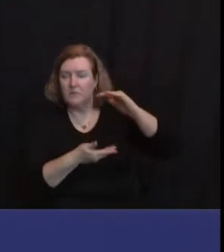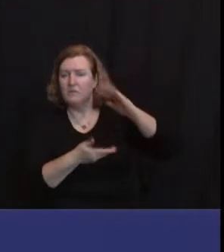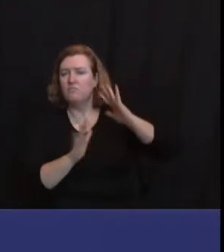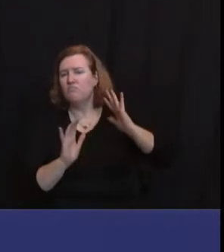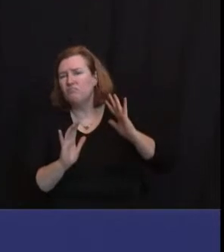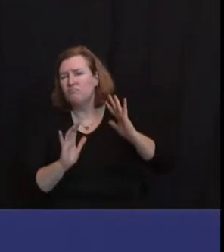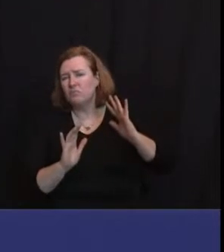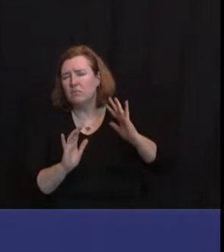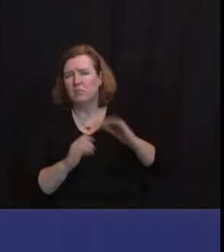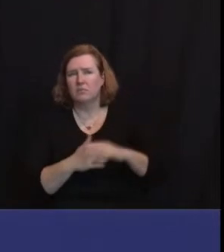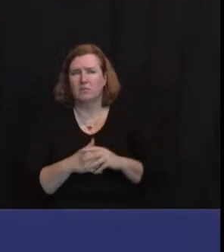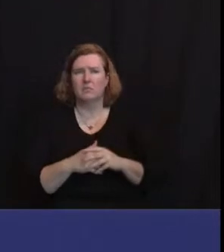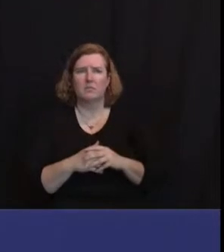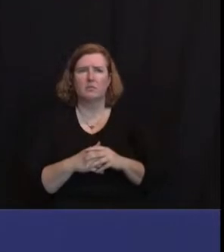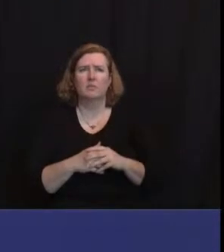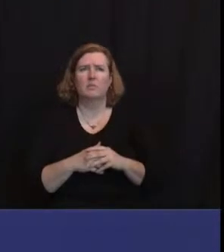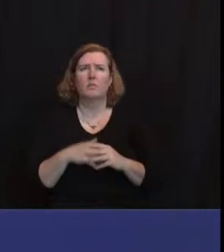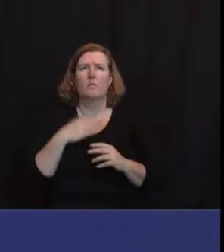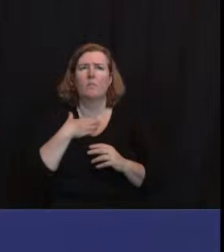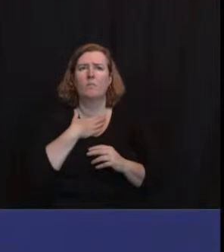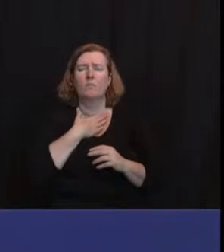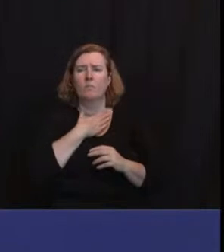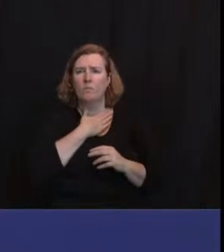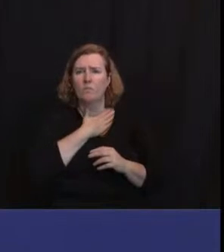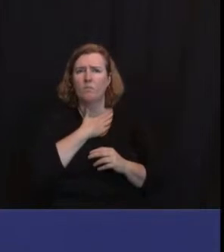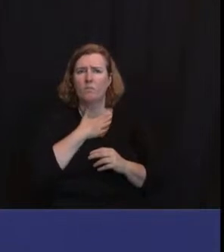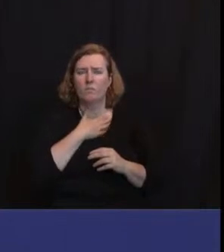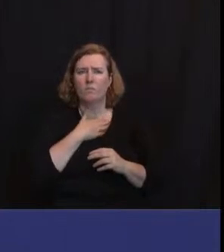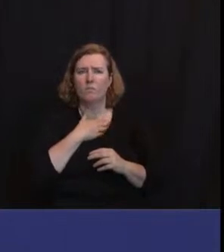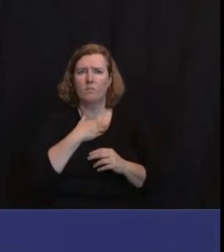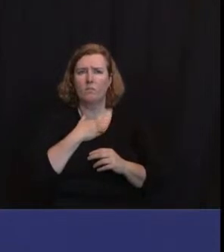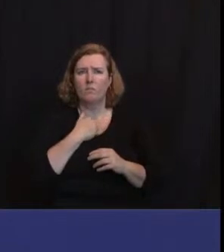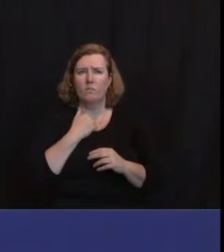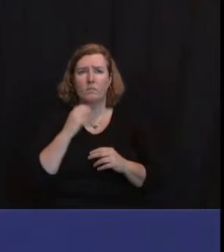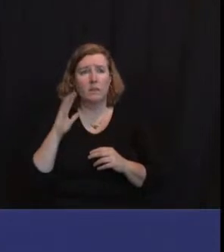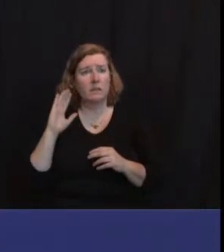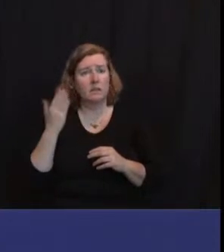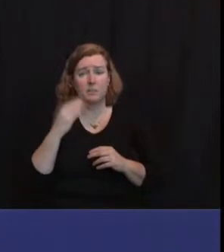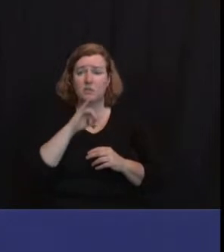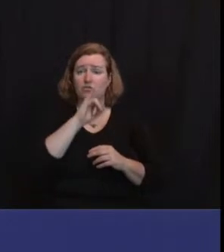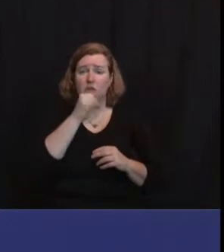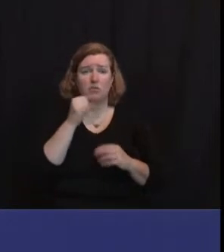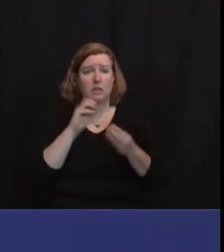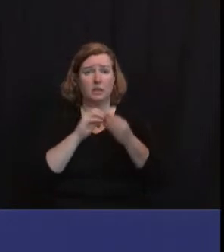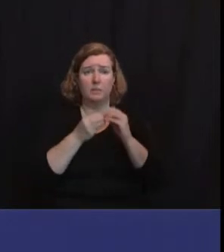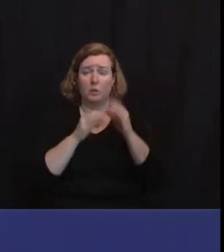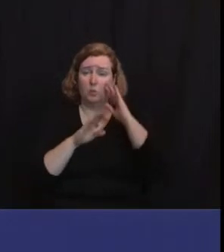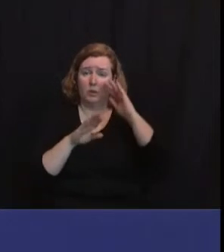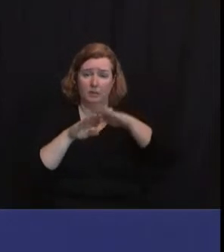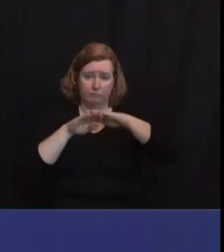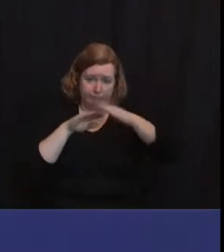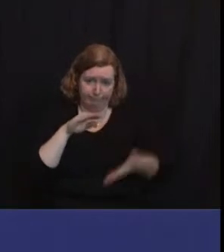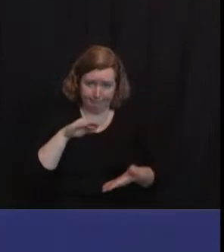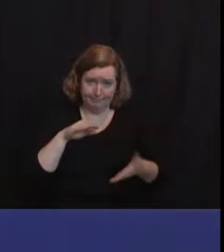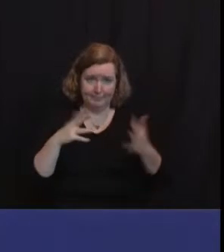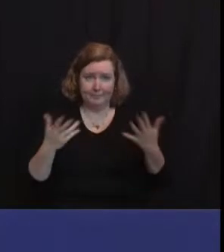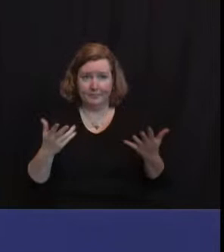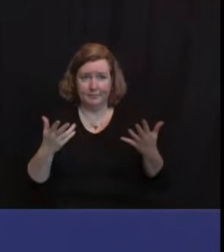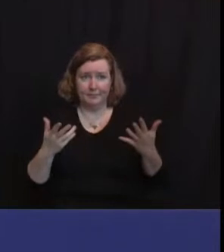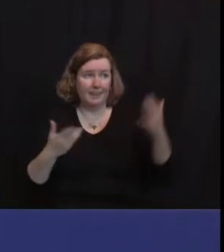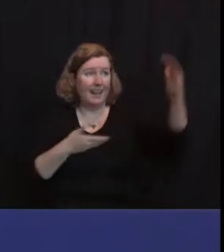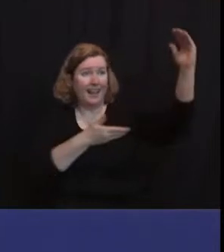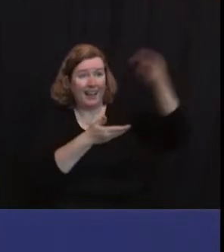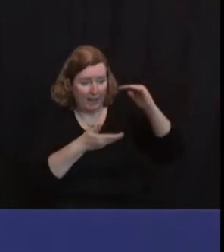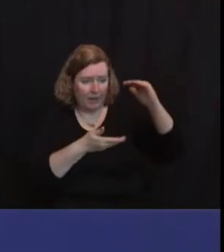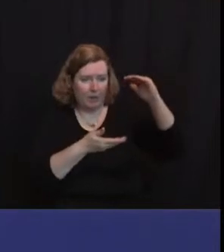to have. I'm here to say, based on what we're hearing, the J&J numbers are going down dramatically from this week to next for everybody,